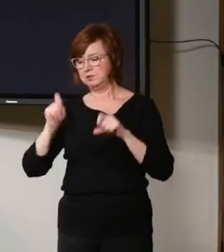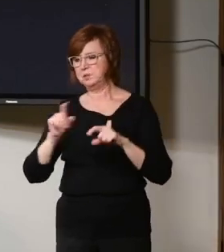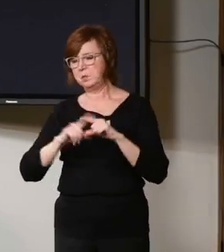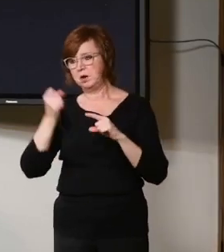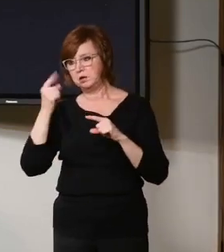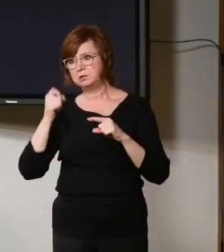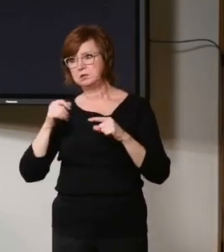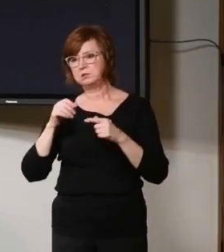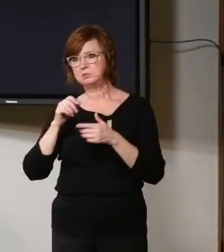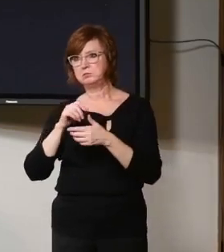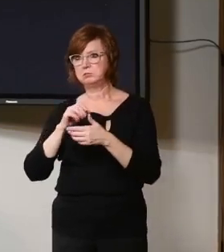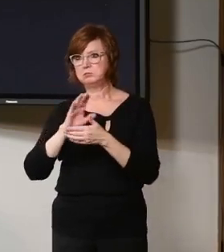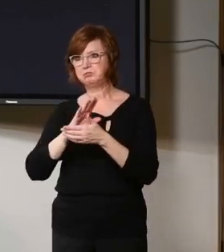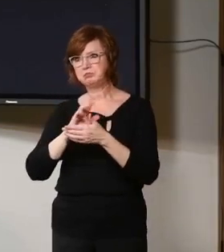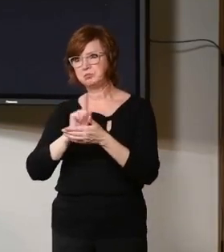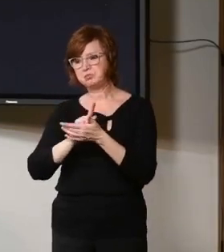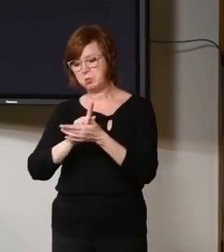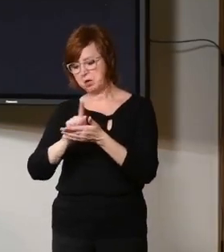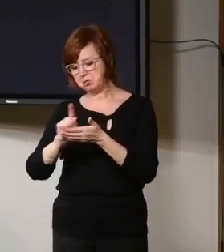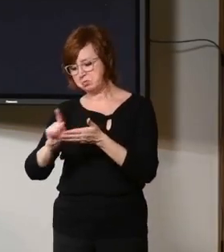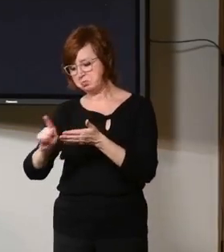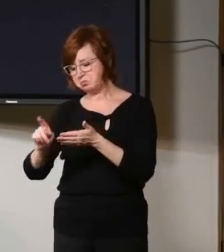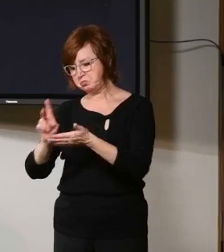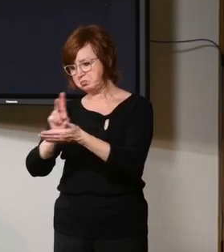for up to a week or 2 weeks.